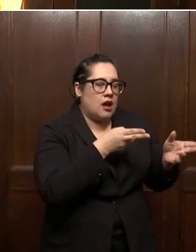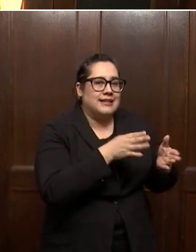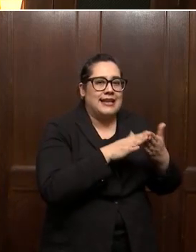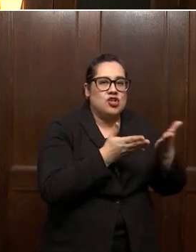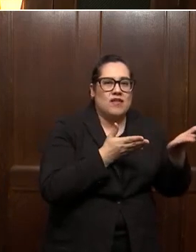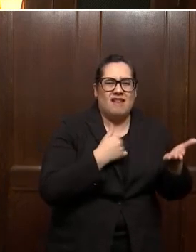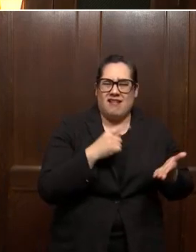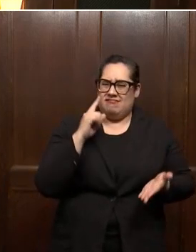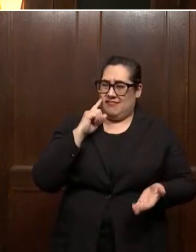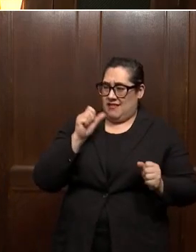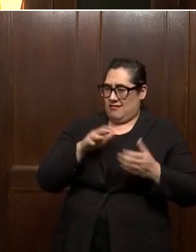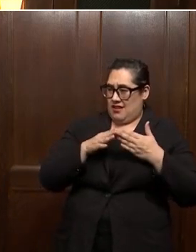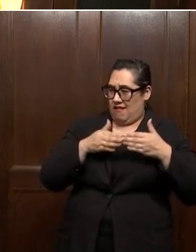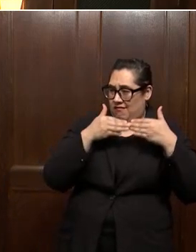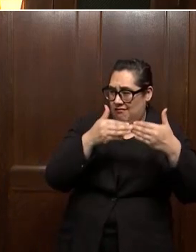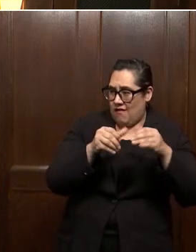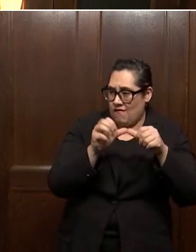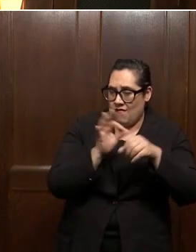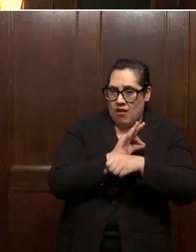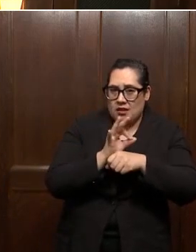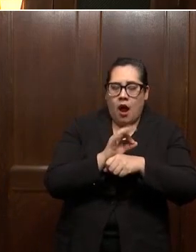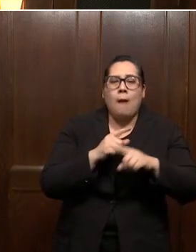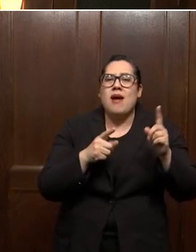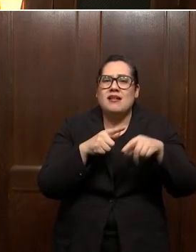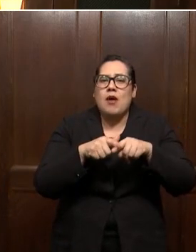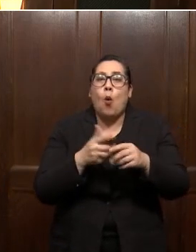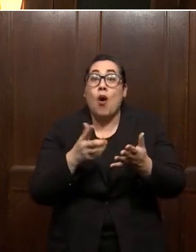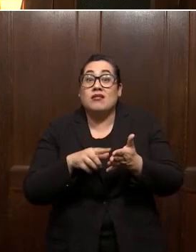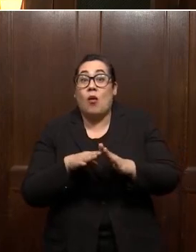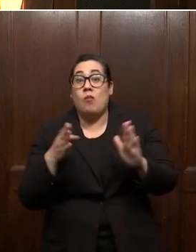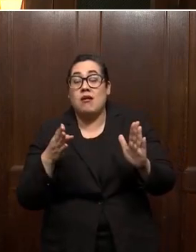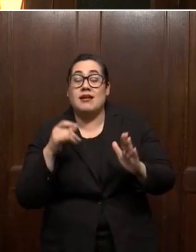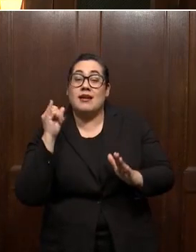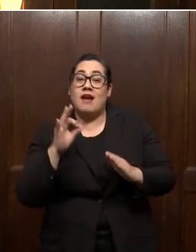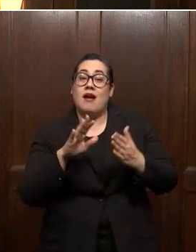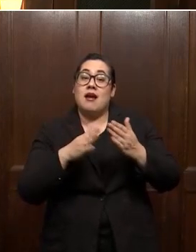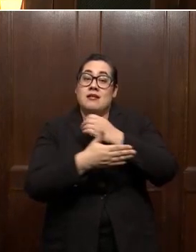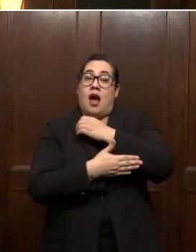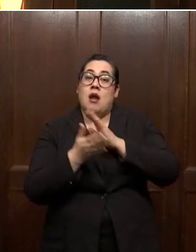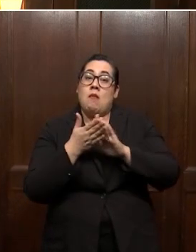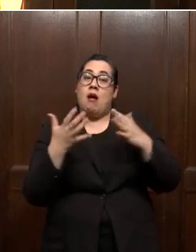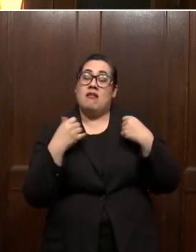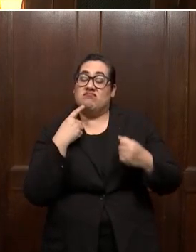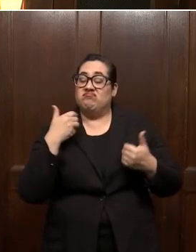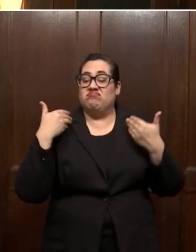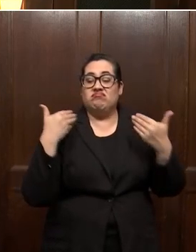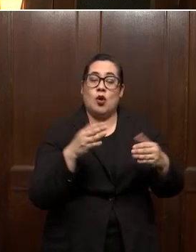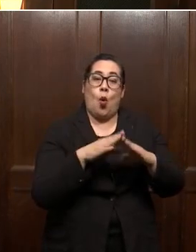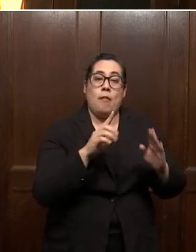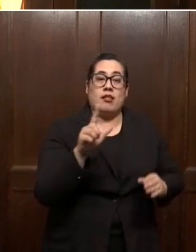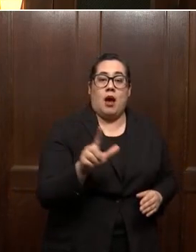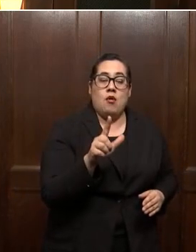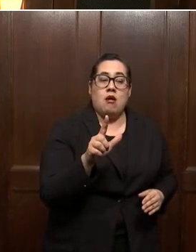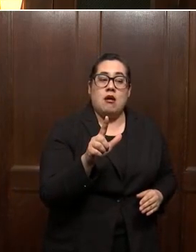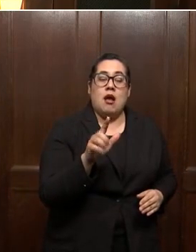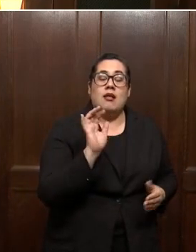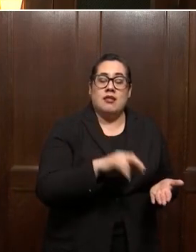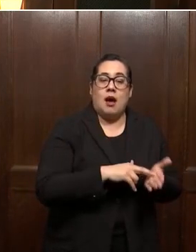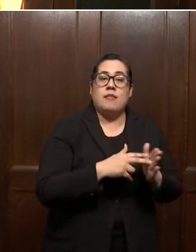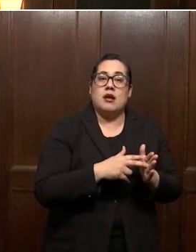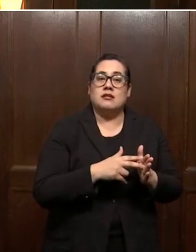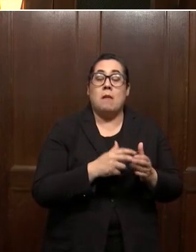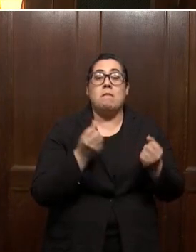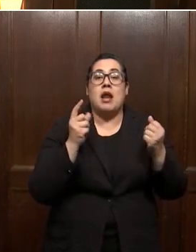can function. A lot of that will also depend on what is open. If county public health says, go ahead and open libraries, that's going to be a